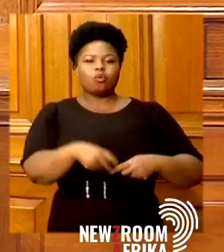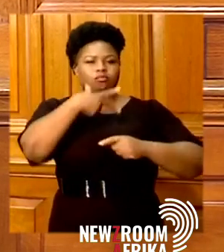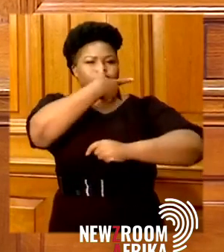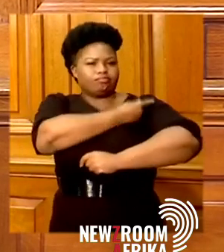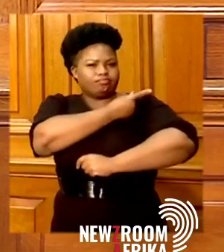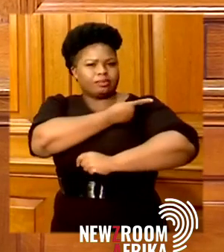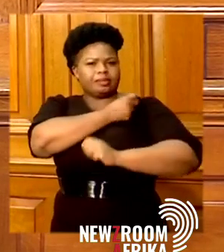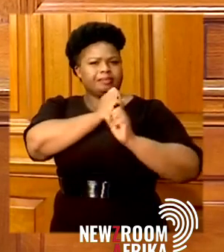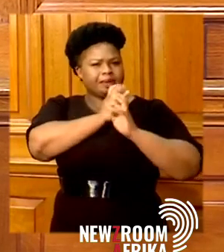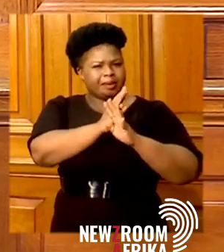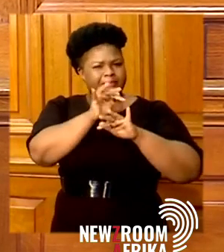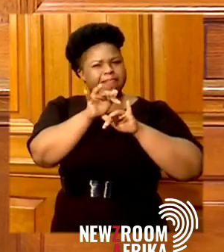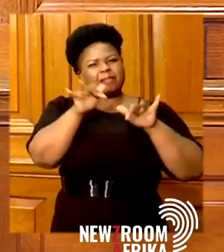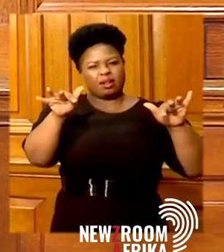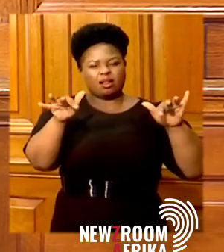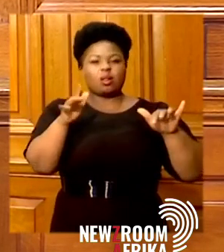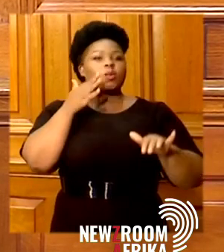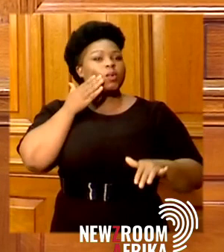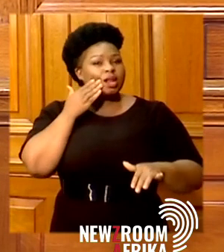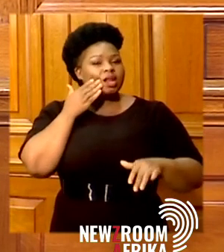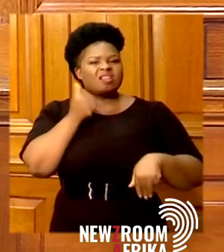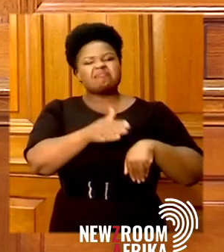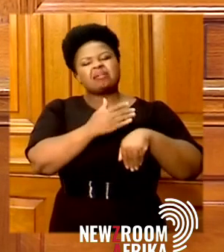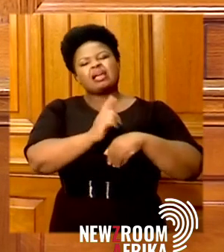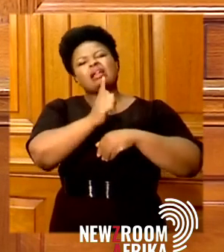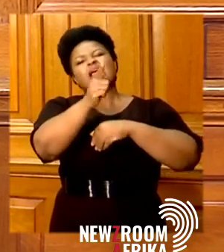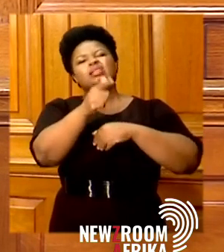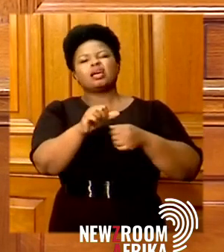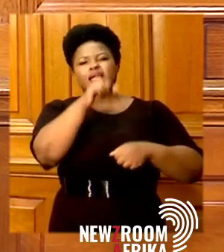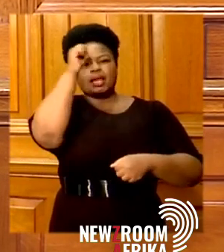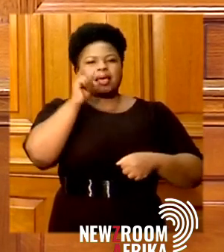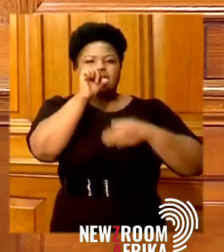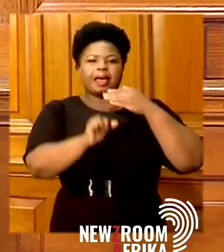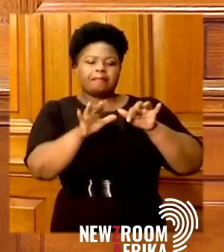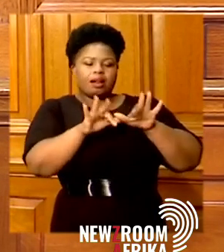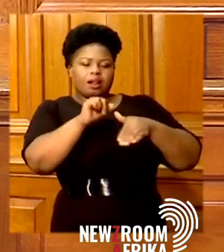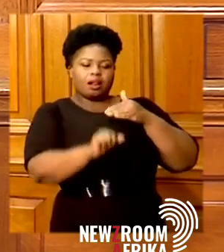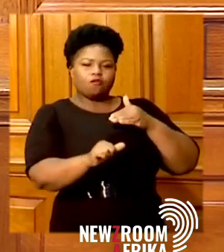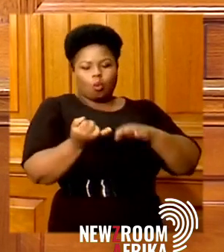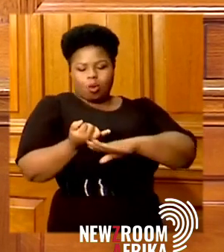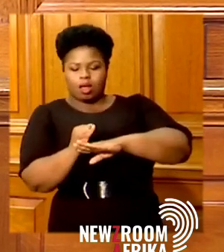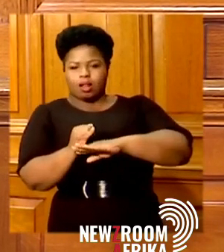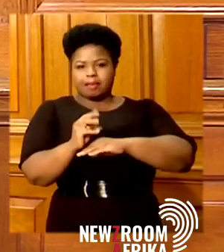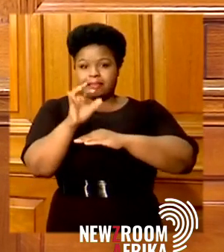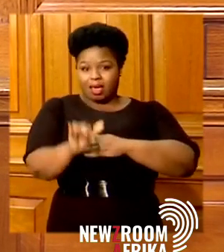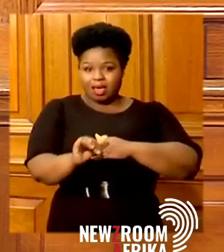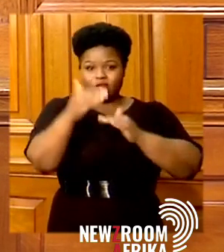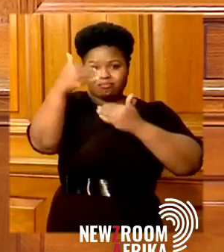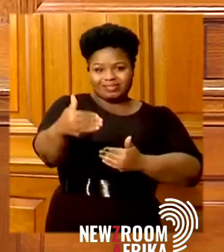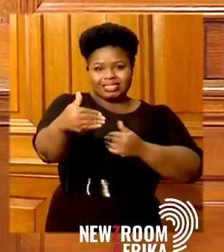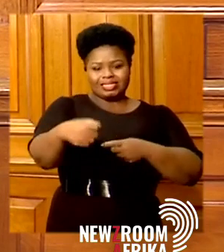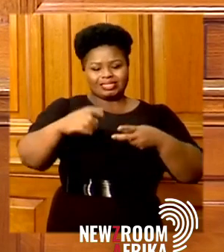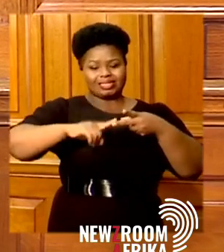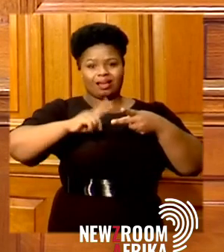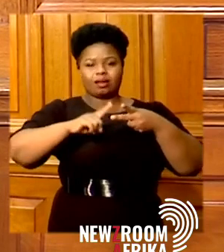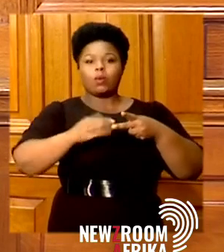late April to early May. Phase 2 will include the elderly,